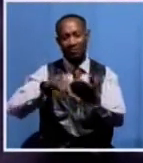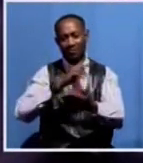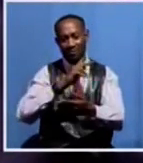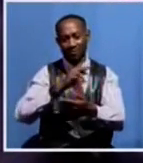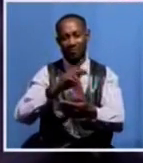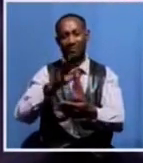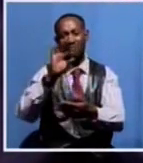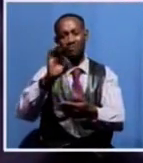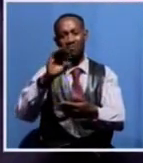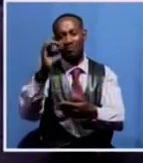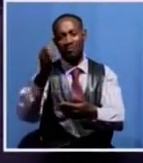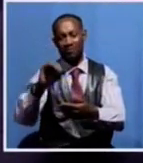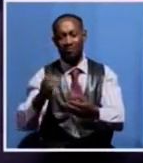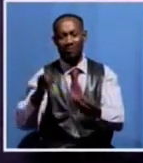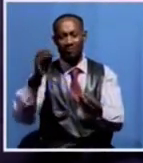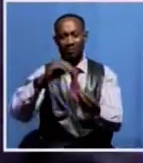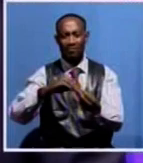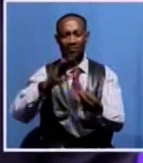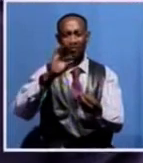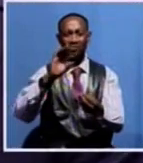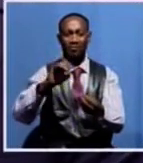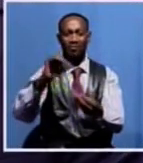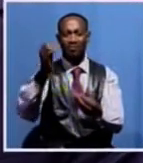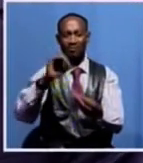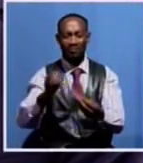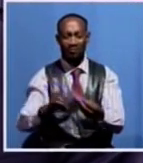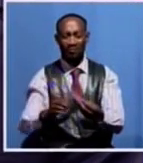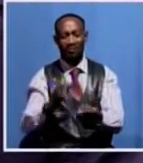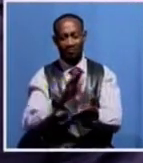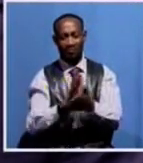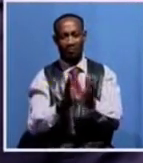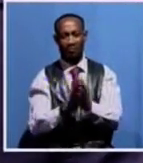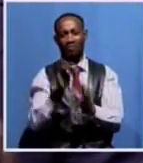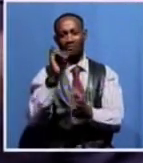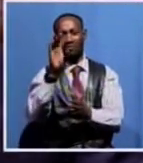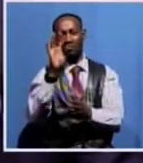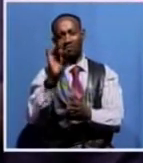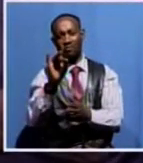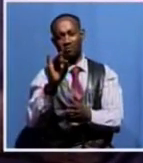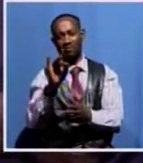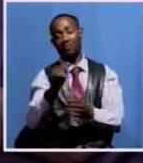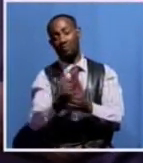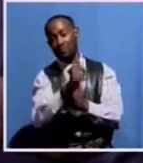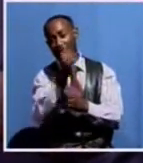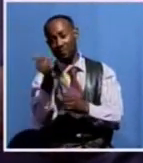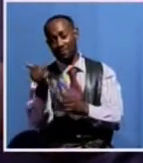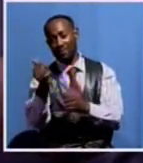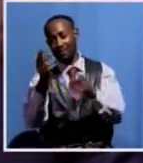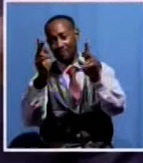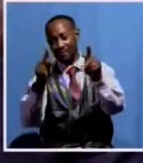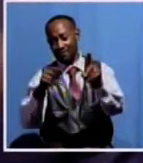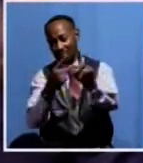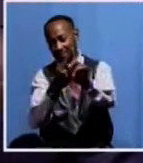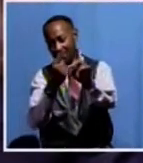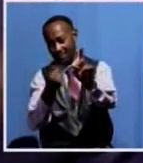in addition to 9%. So he pays 18 rather than 9. And if it has to go to another person in the chain, eventually